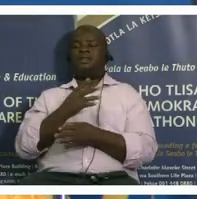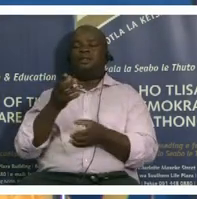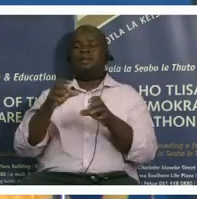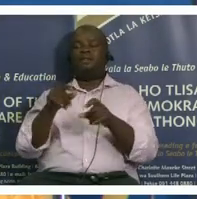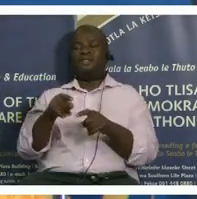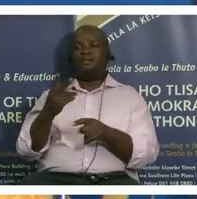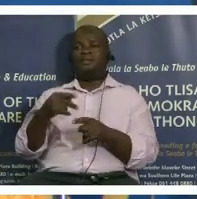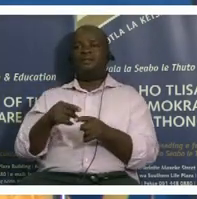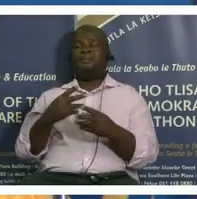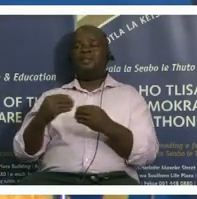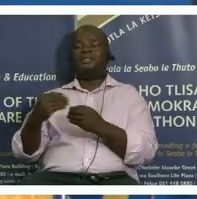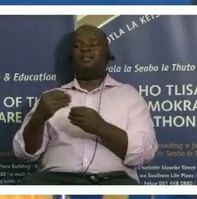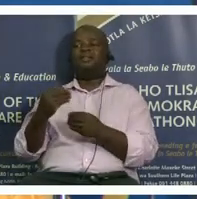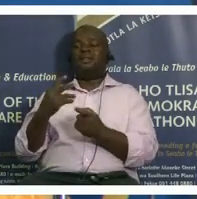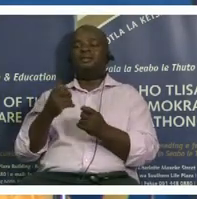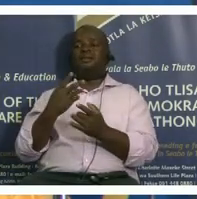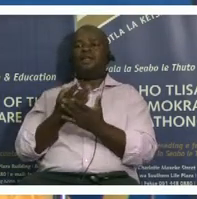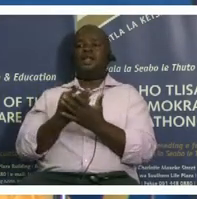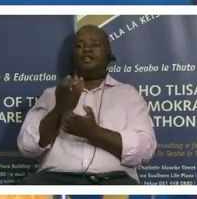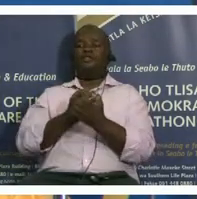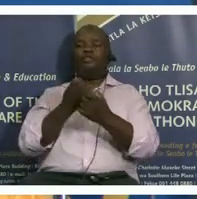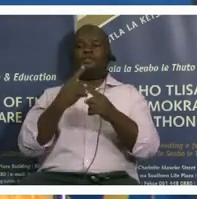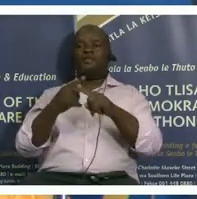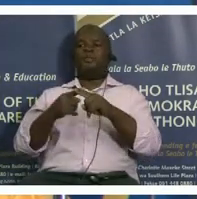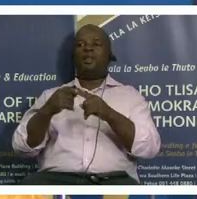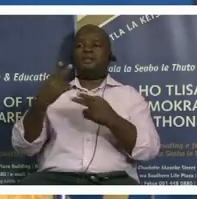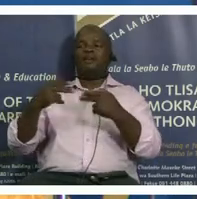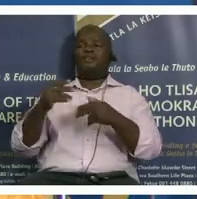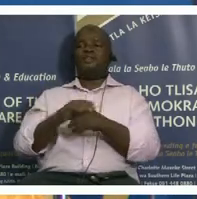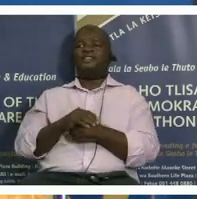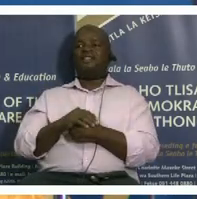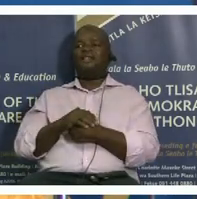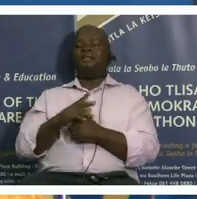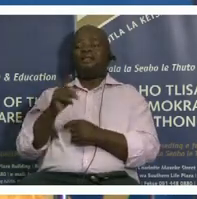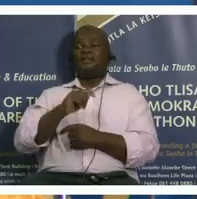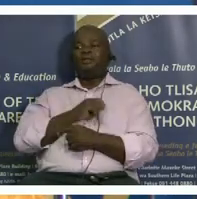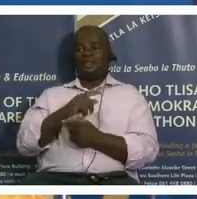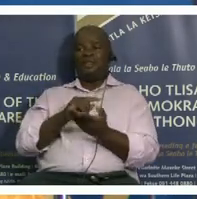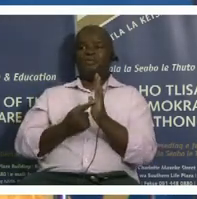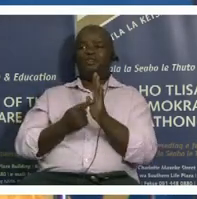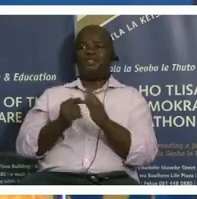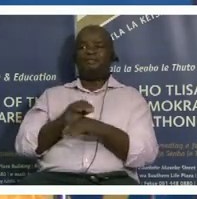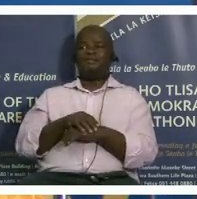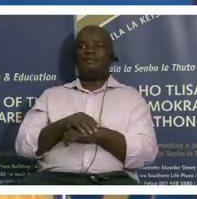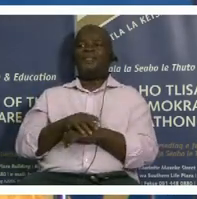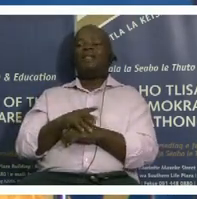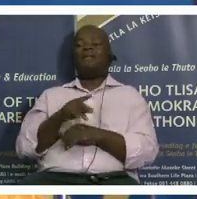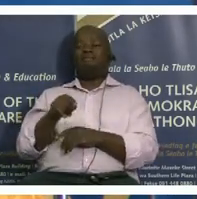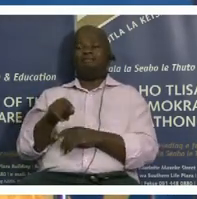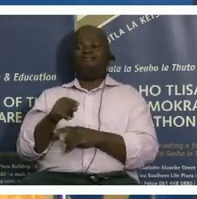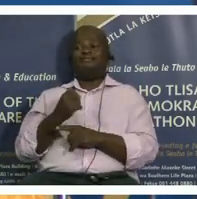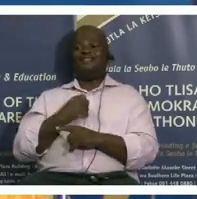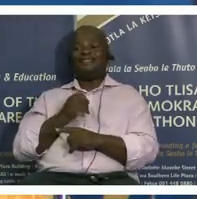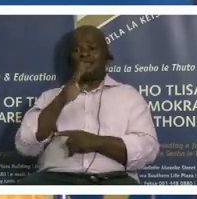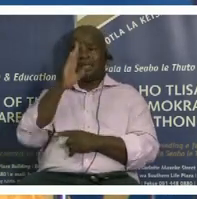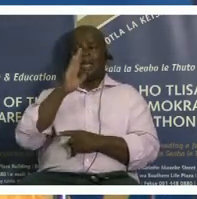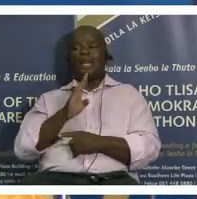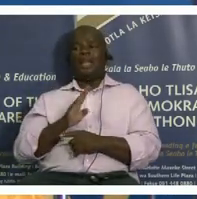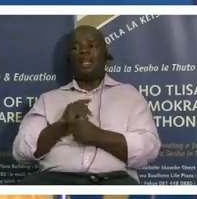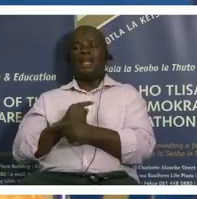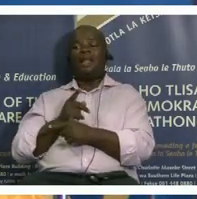business studies, economics, le accounting. And they are reflect jwalo hore bias ya hae o etse